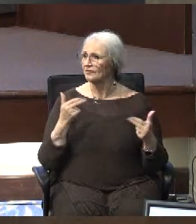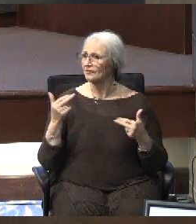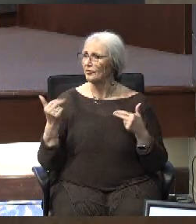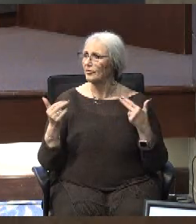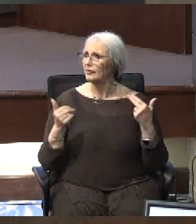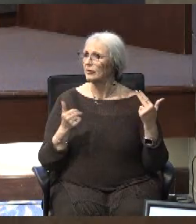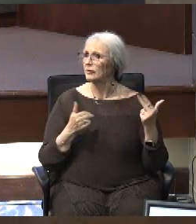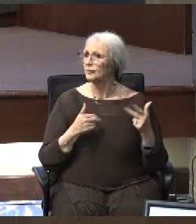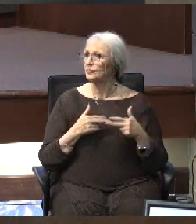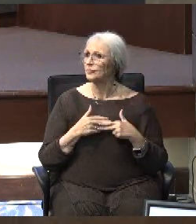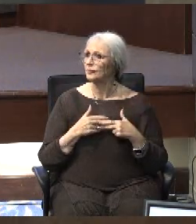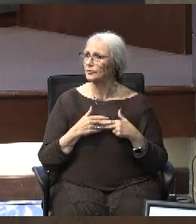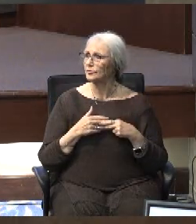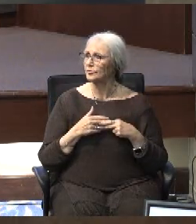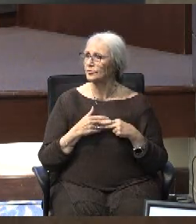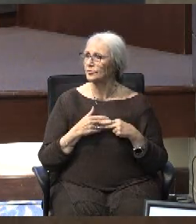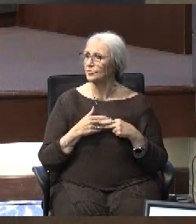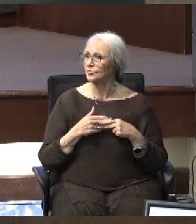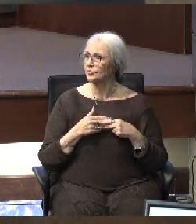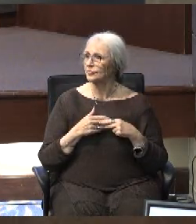Correct everything I said. I'll have some more going.